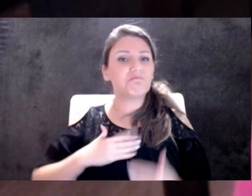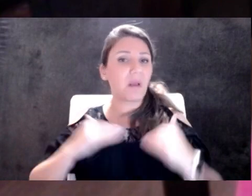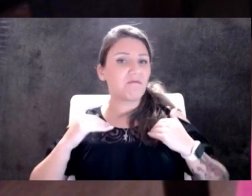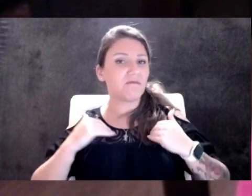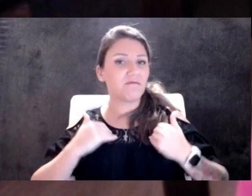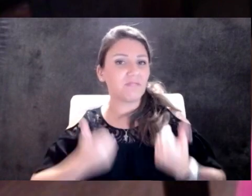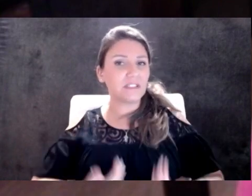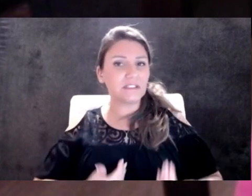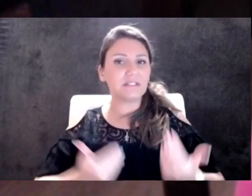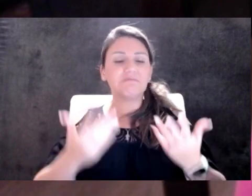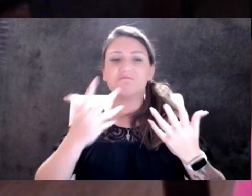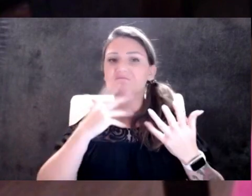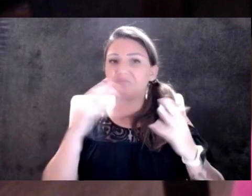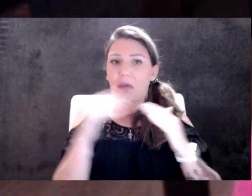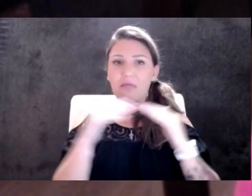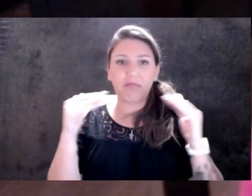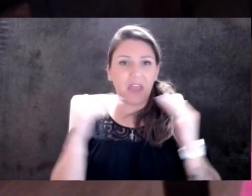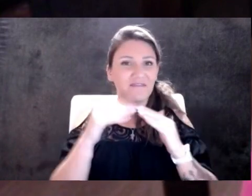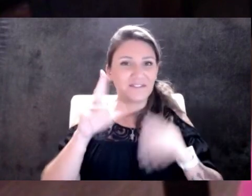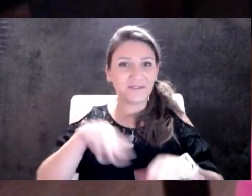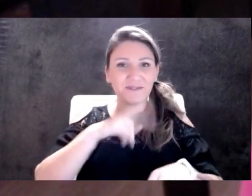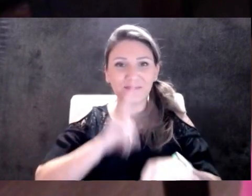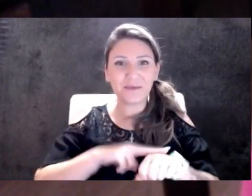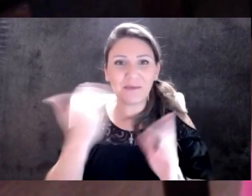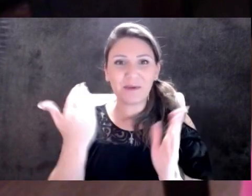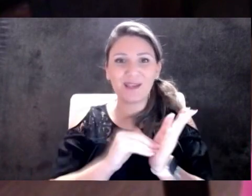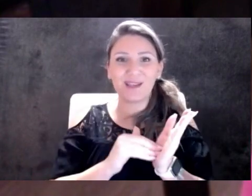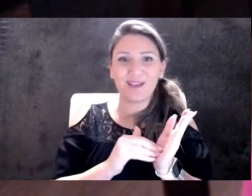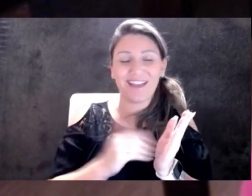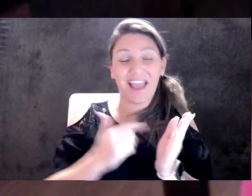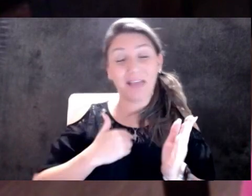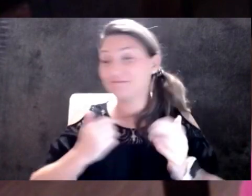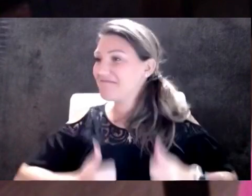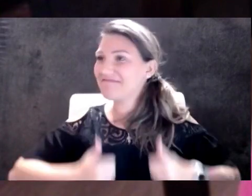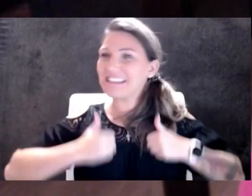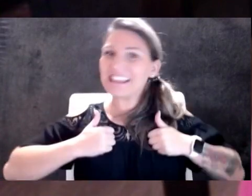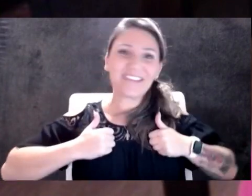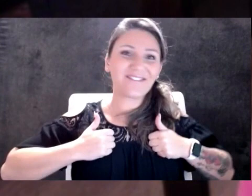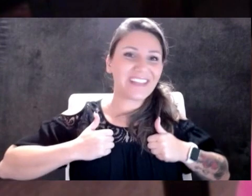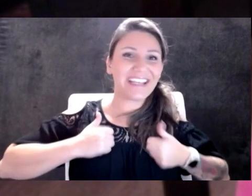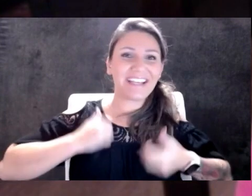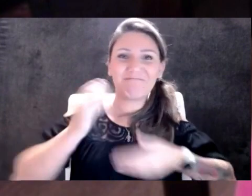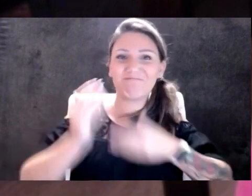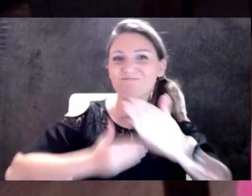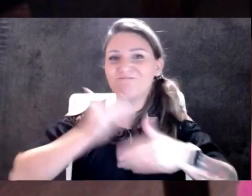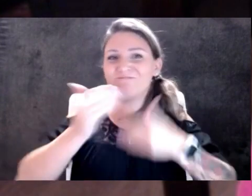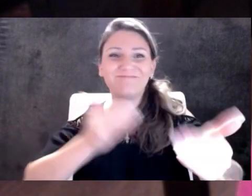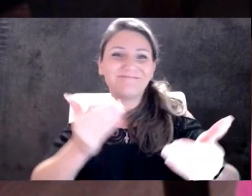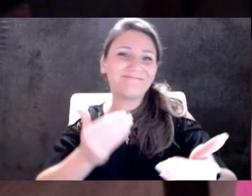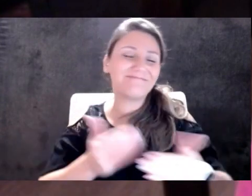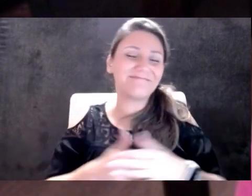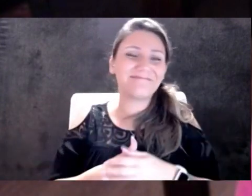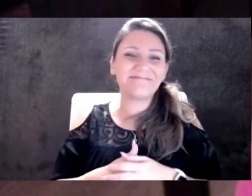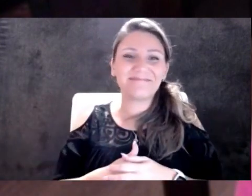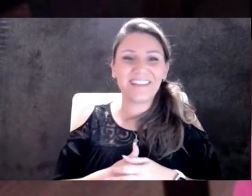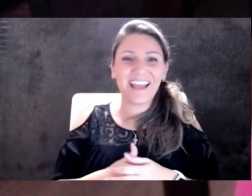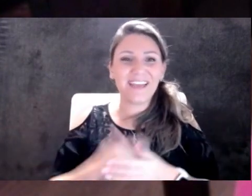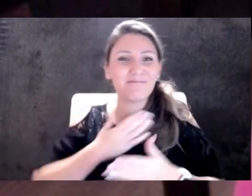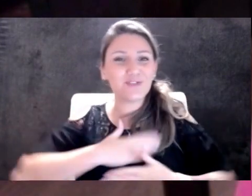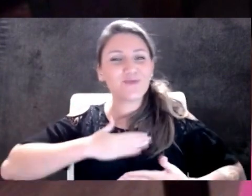back. I'm just living and thriving, and just, enjoying life,